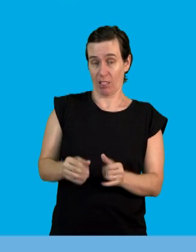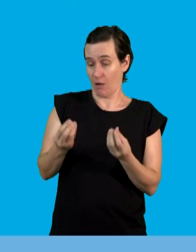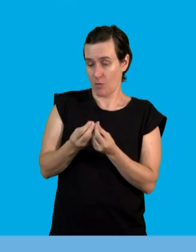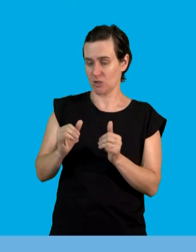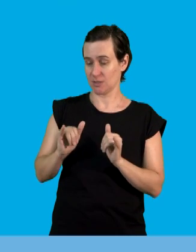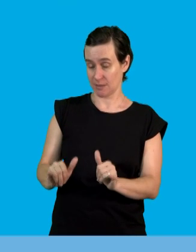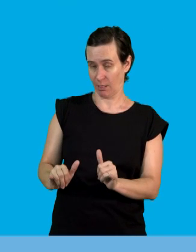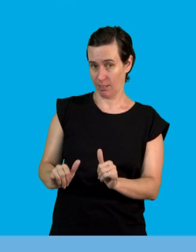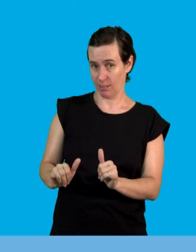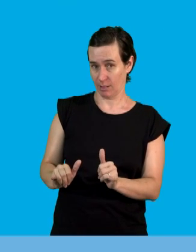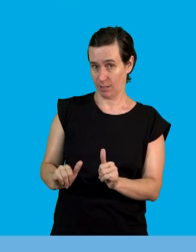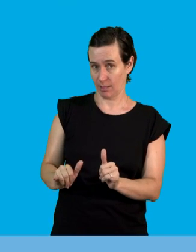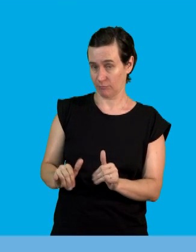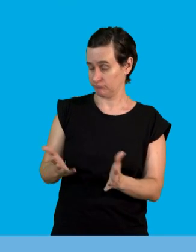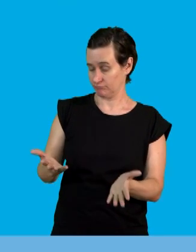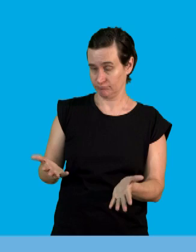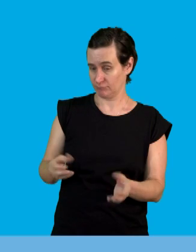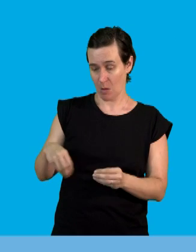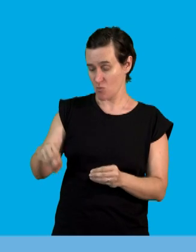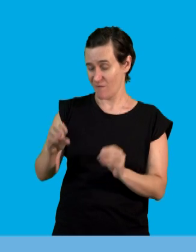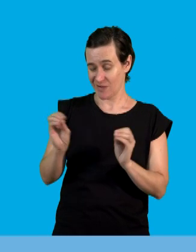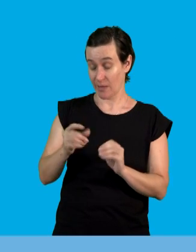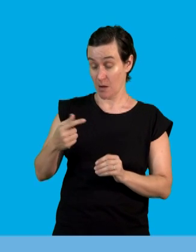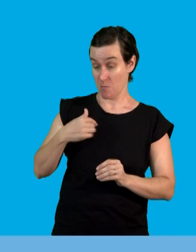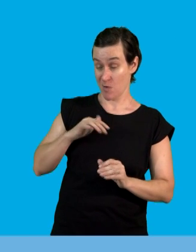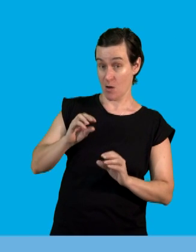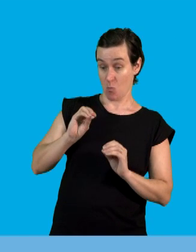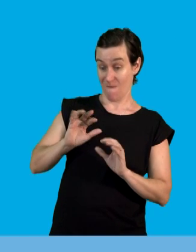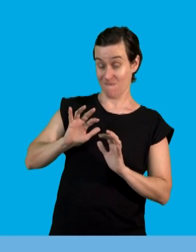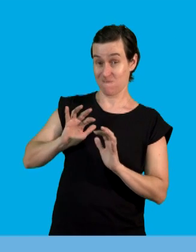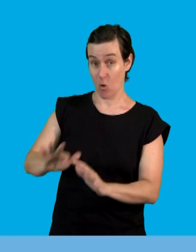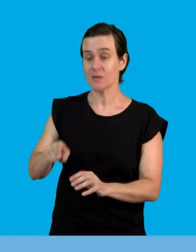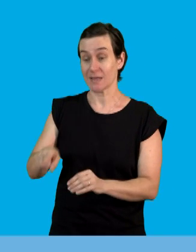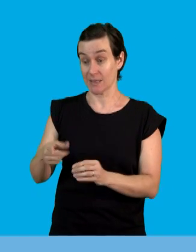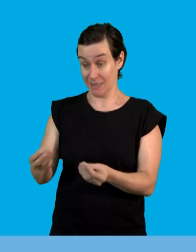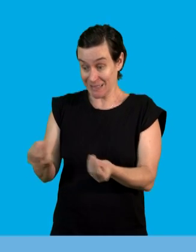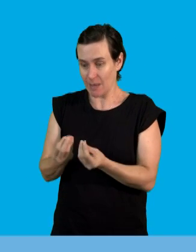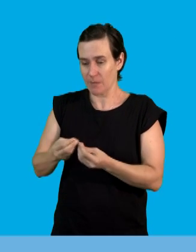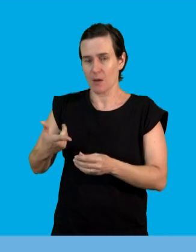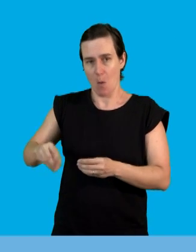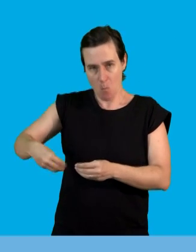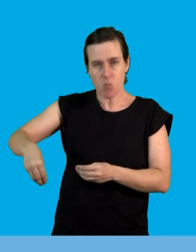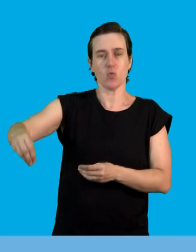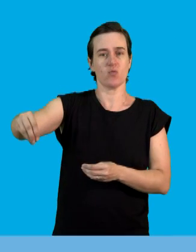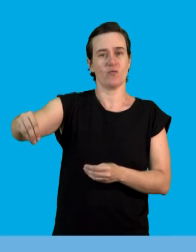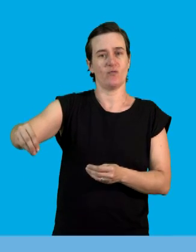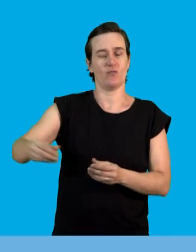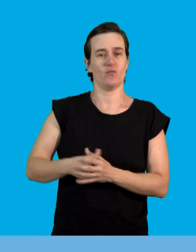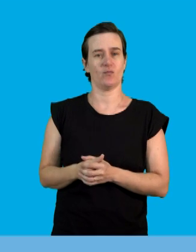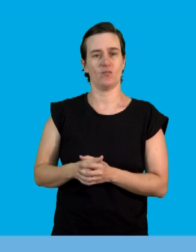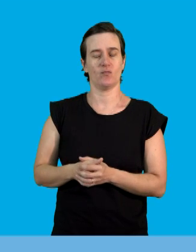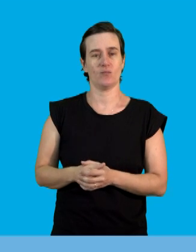motion. So if an object was stationary and I apply a force onto it, that object will start to move. Now,